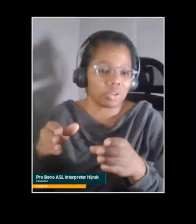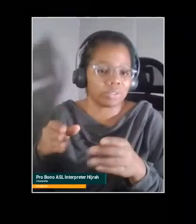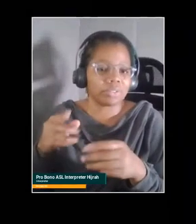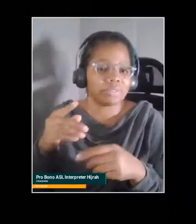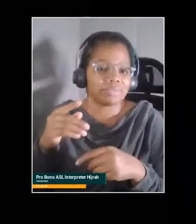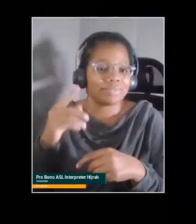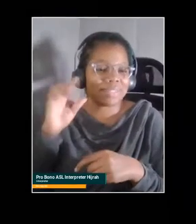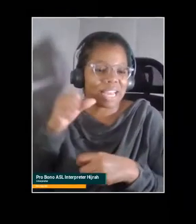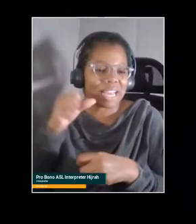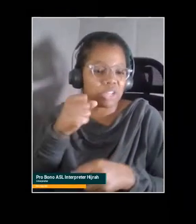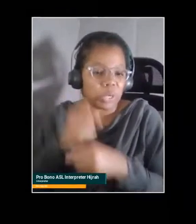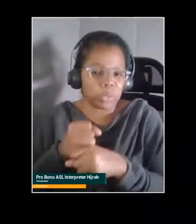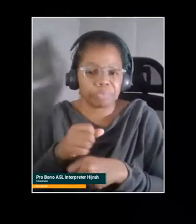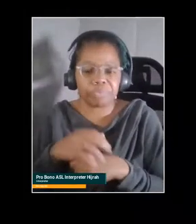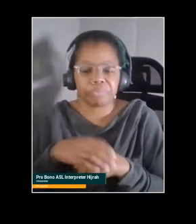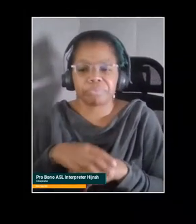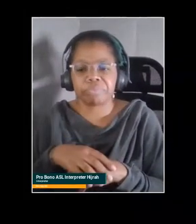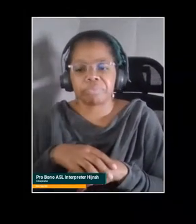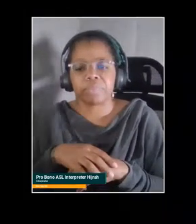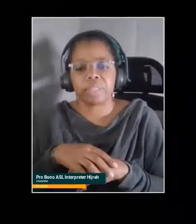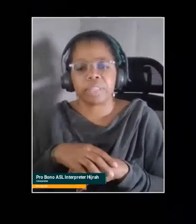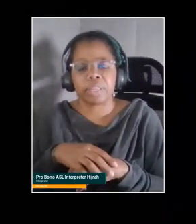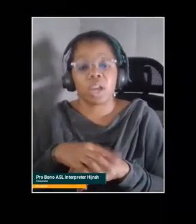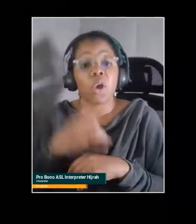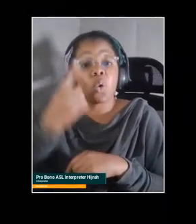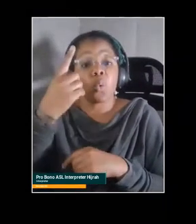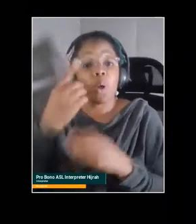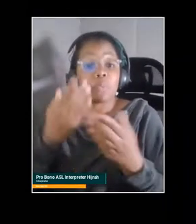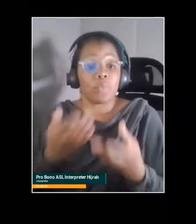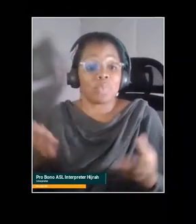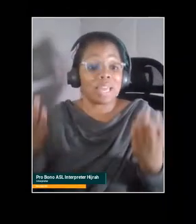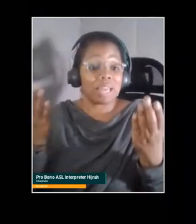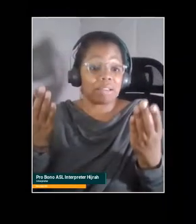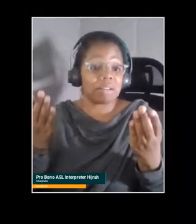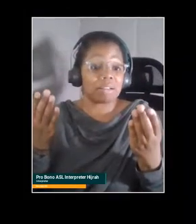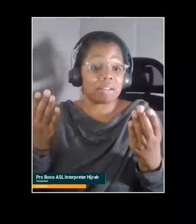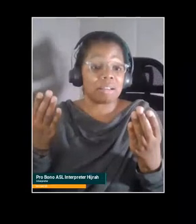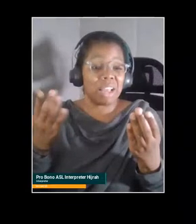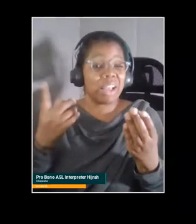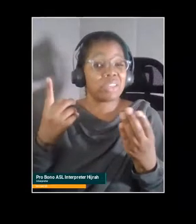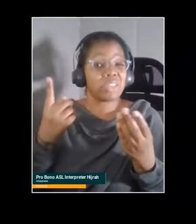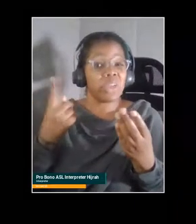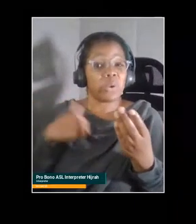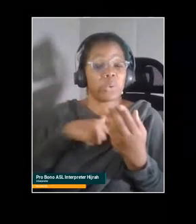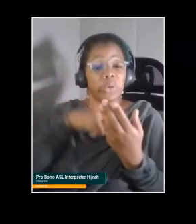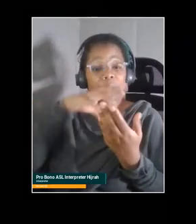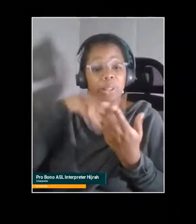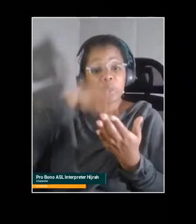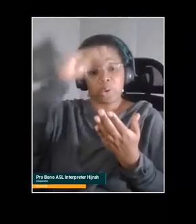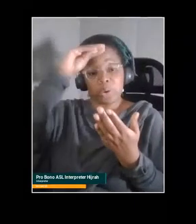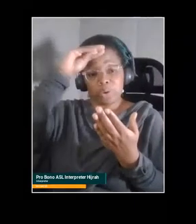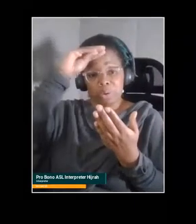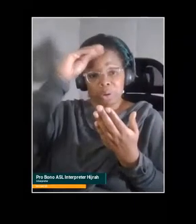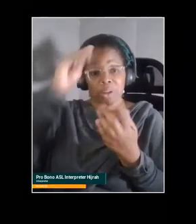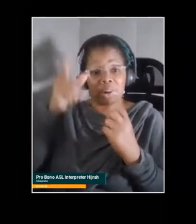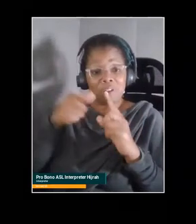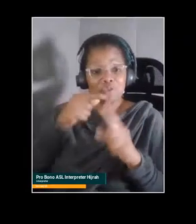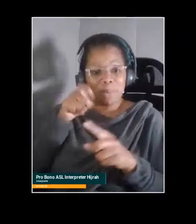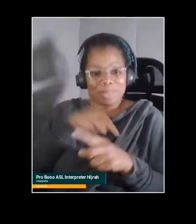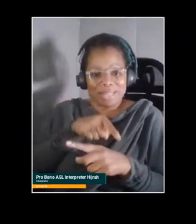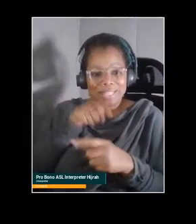year. One thing that kind of a lesson learned from this specific